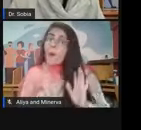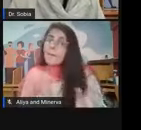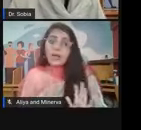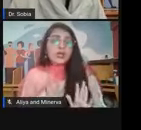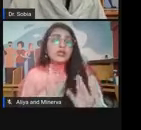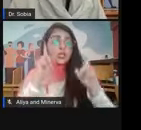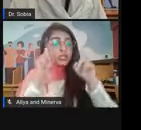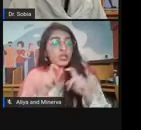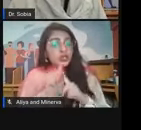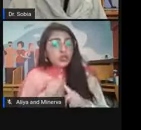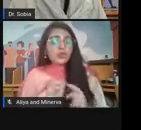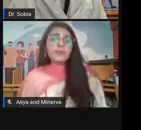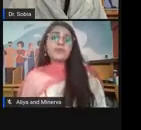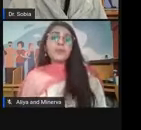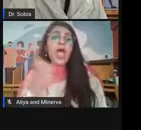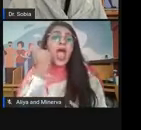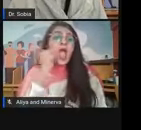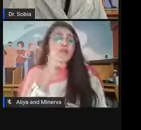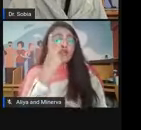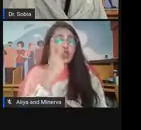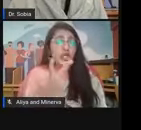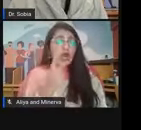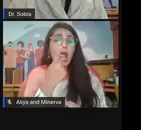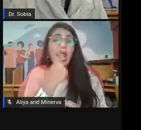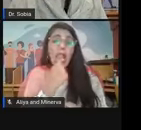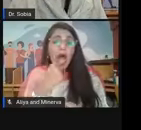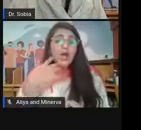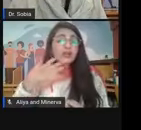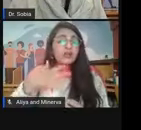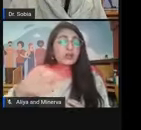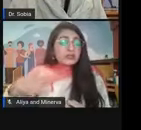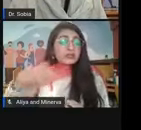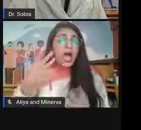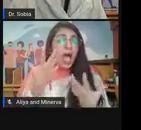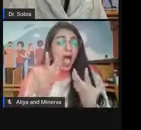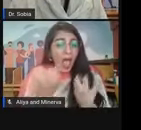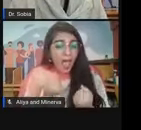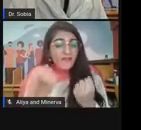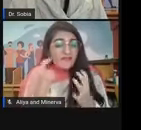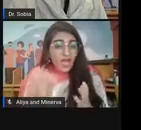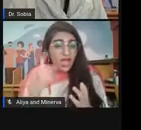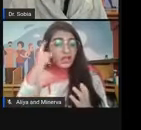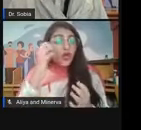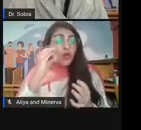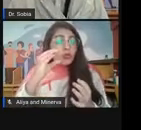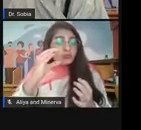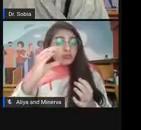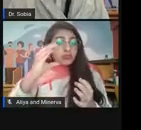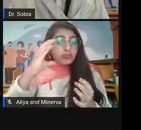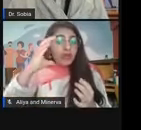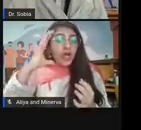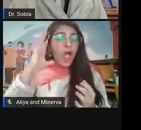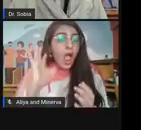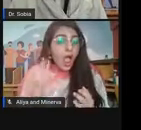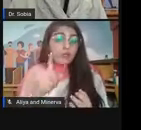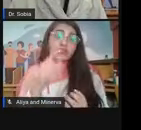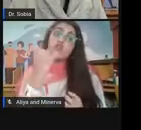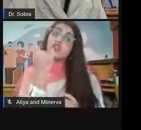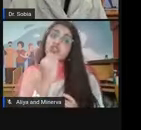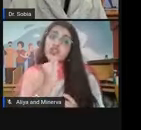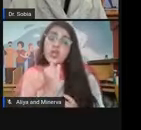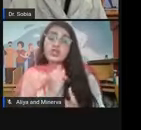If you notice any kind of swellings over the breast, now this swelling is also the popular guilty.